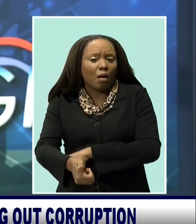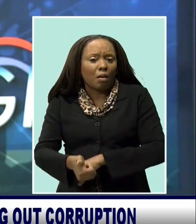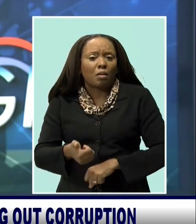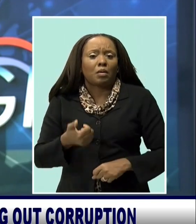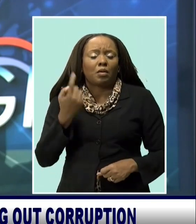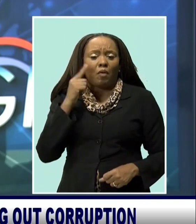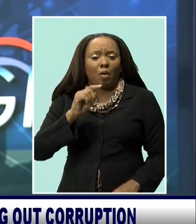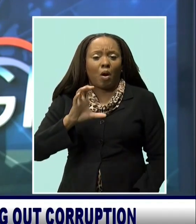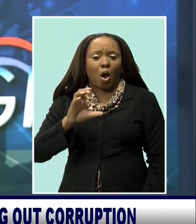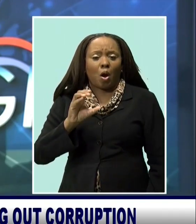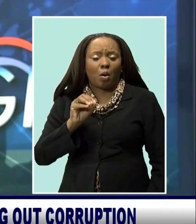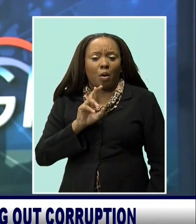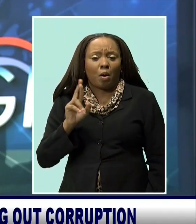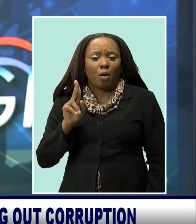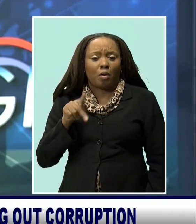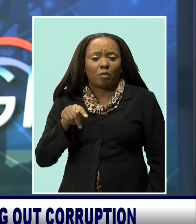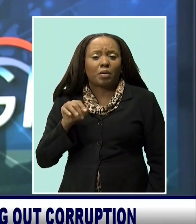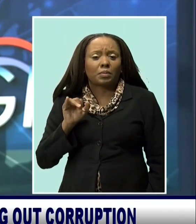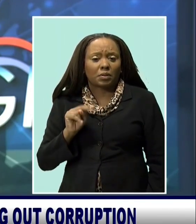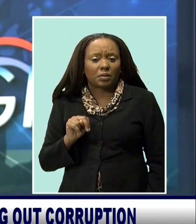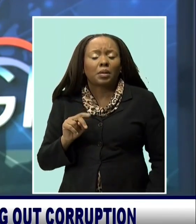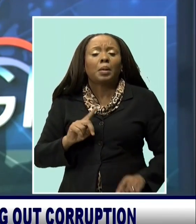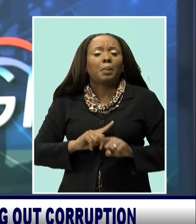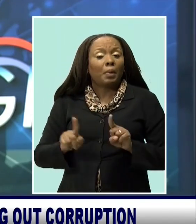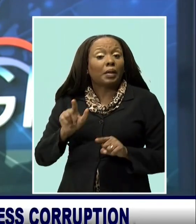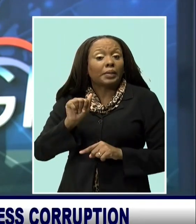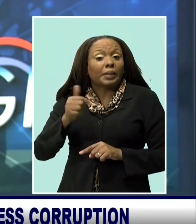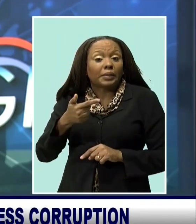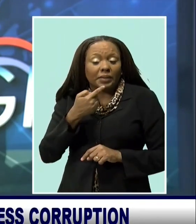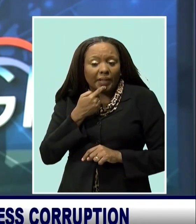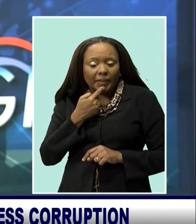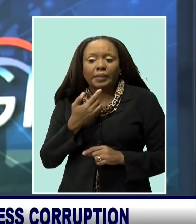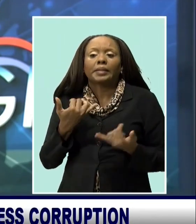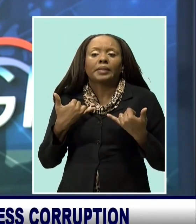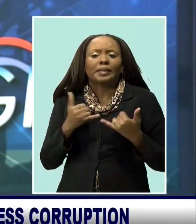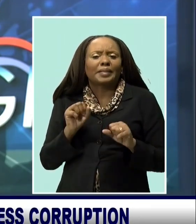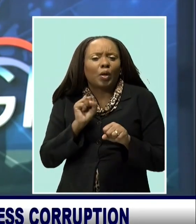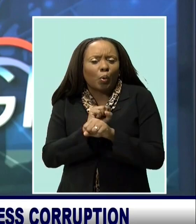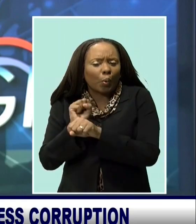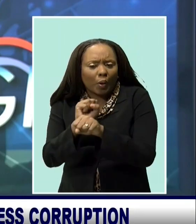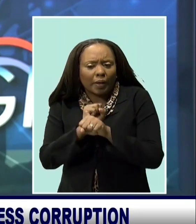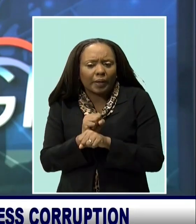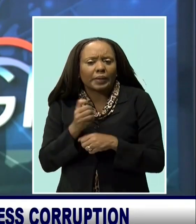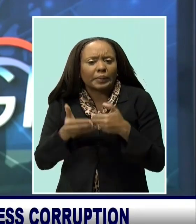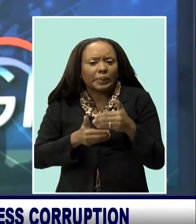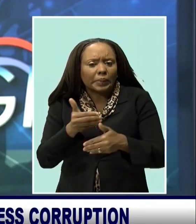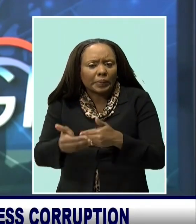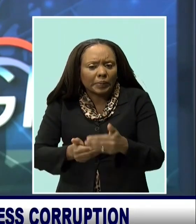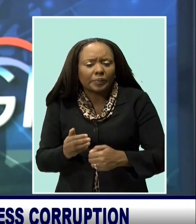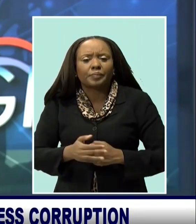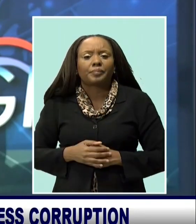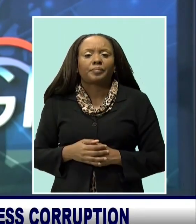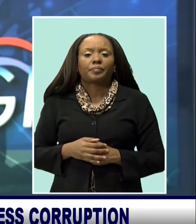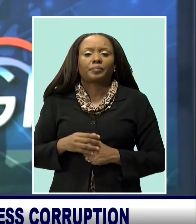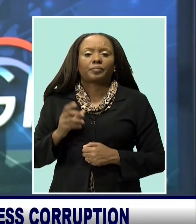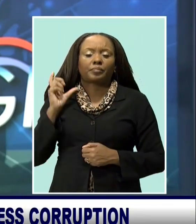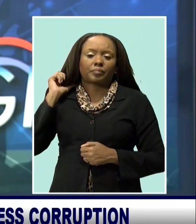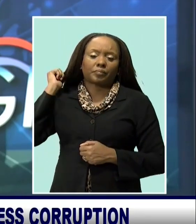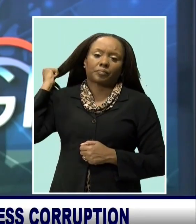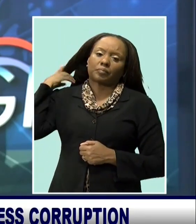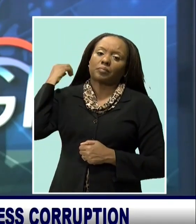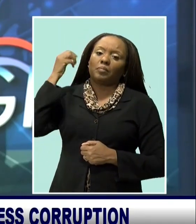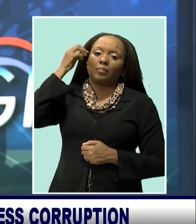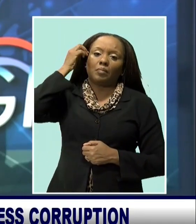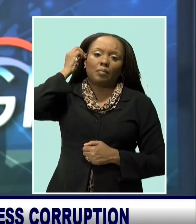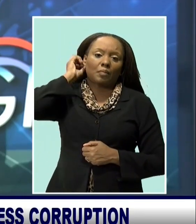is continuing. In his contribution, Leader of the Opposition, Bishop Joseph Atherley, says the Barbados Labour